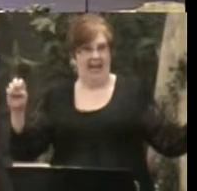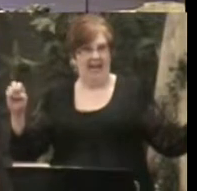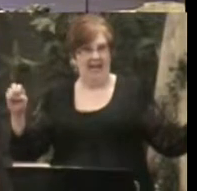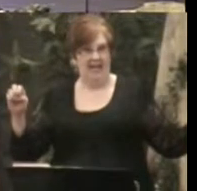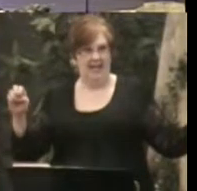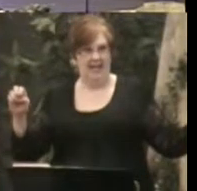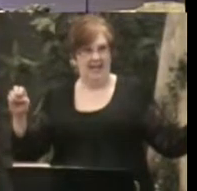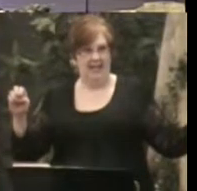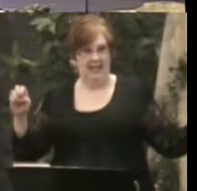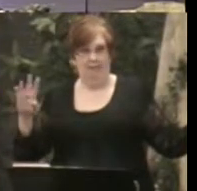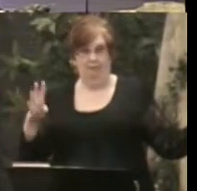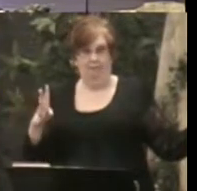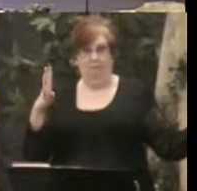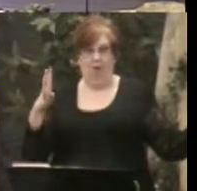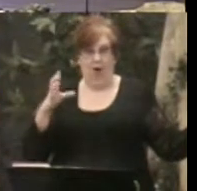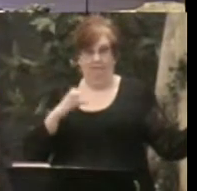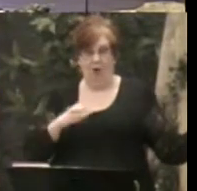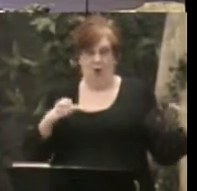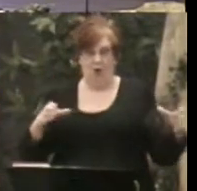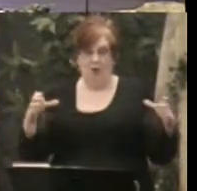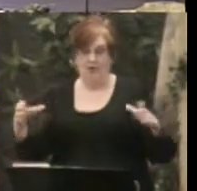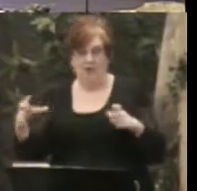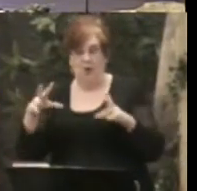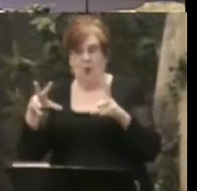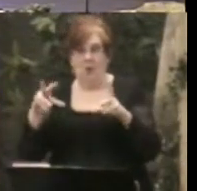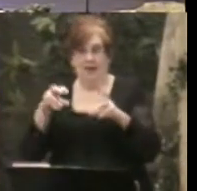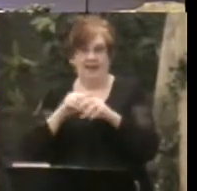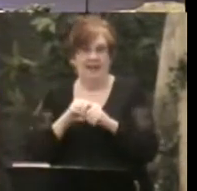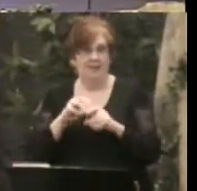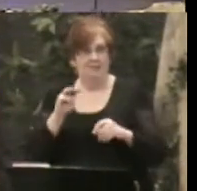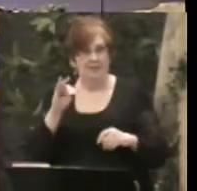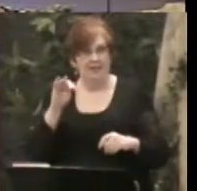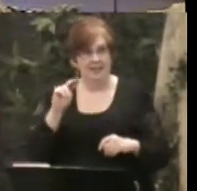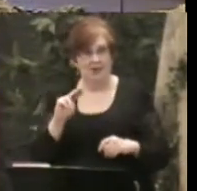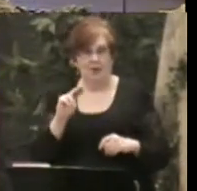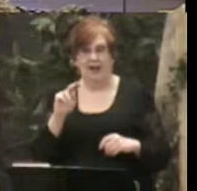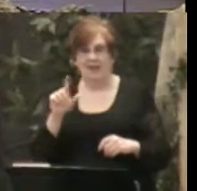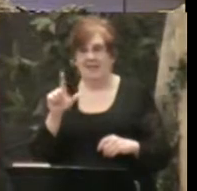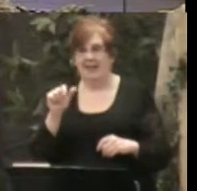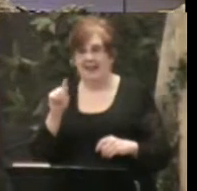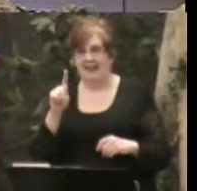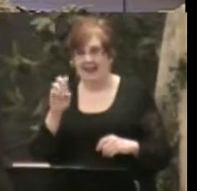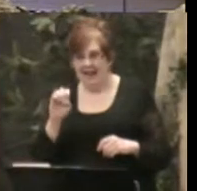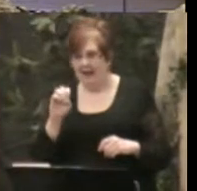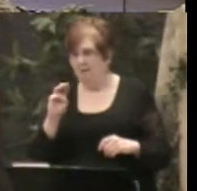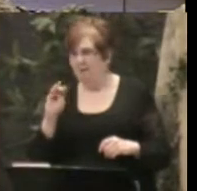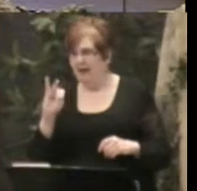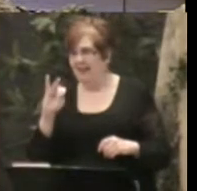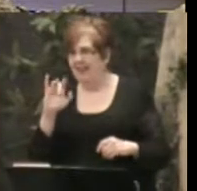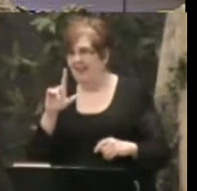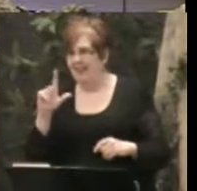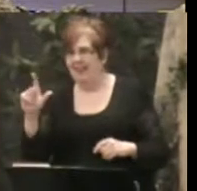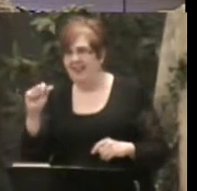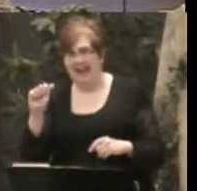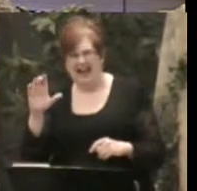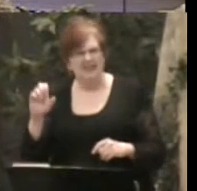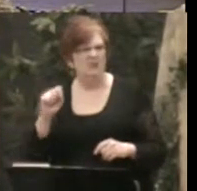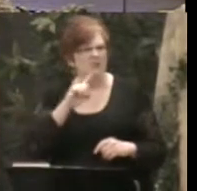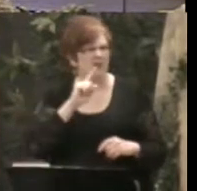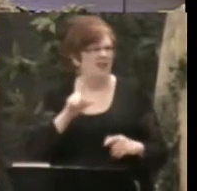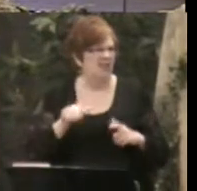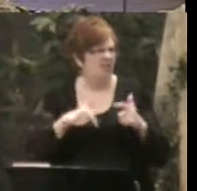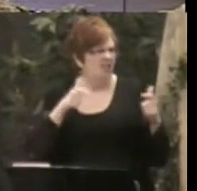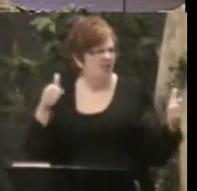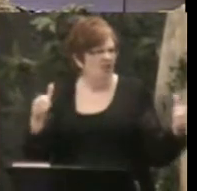of the Sea of Galilee within Minnesota's Lake Mille Lacs. So it is a large lake,